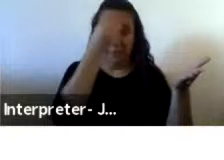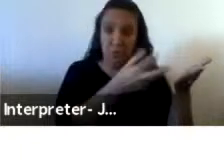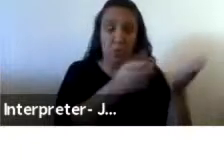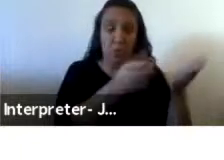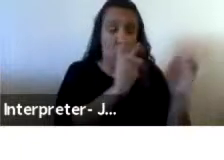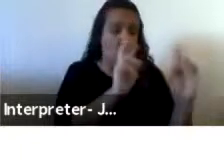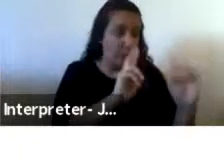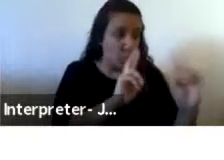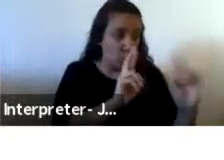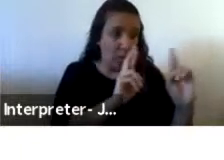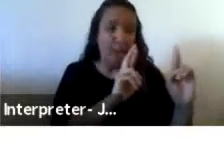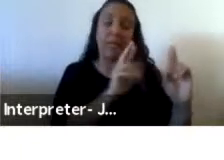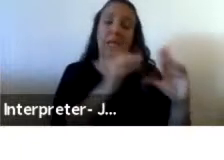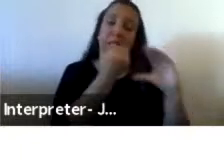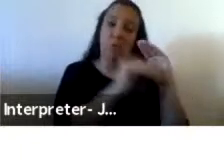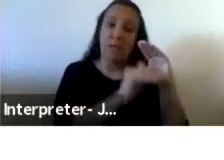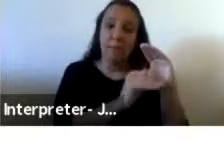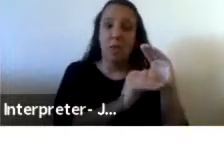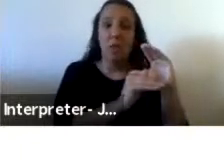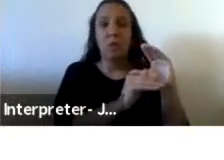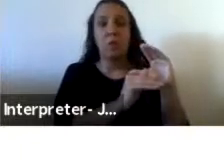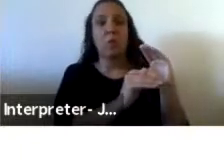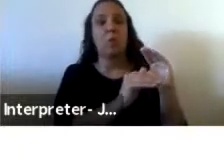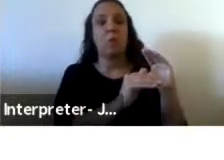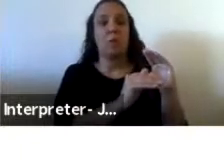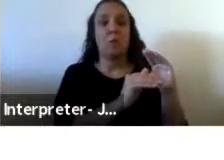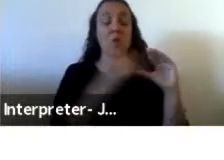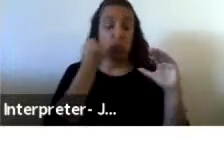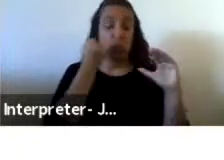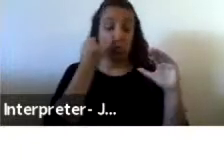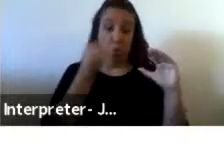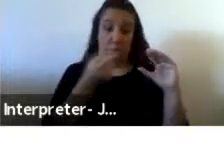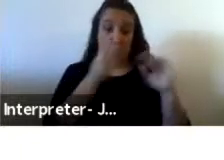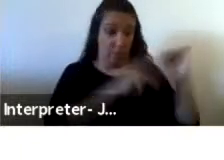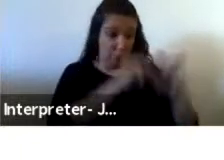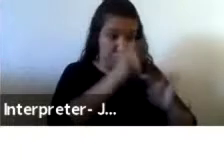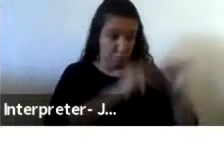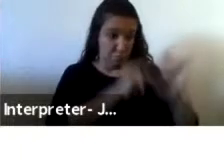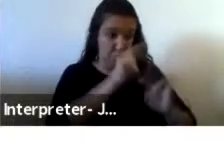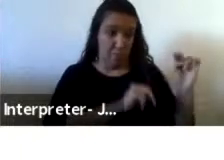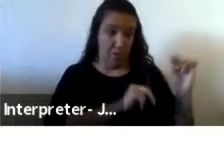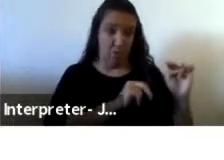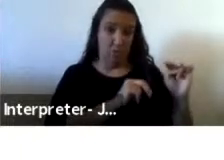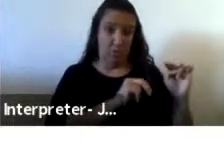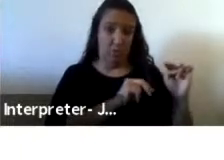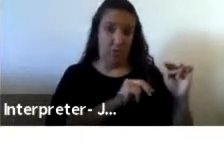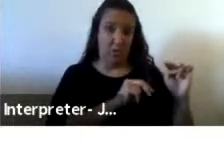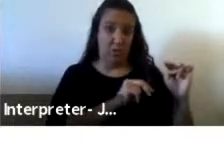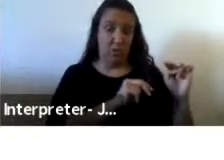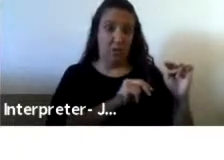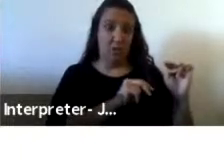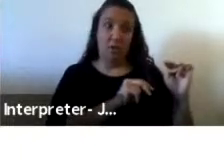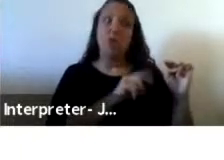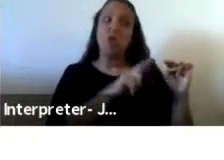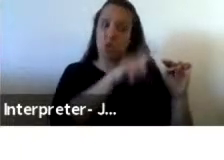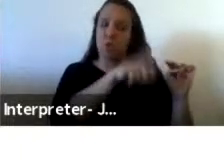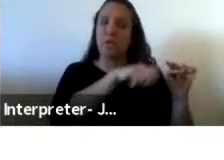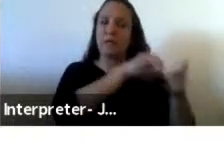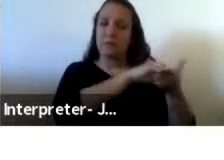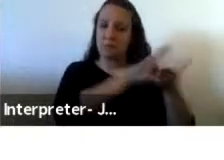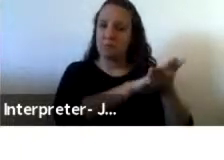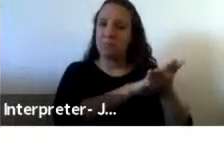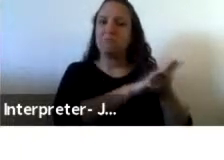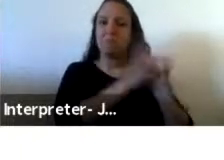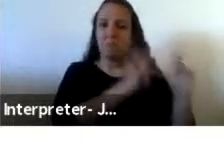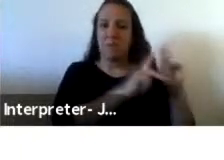an email. So for those of you that are brick and mortars and you're not taking down people's emails, that's one of the things that you definitely